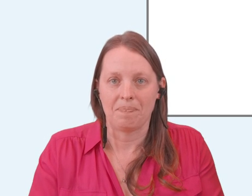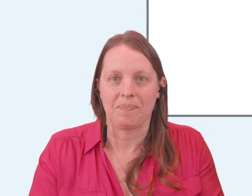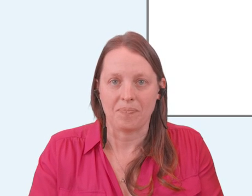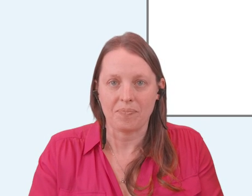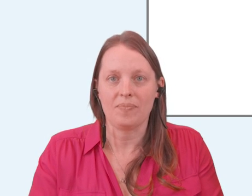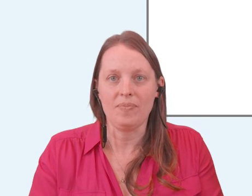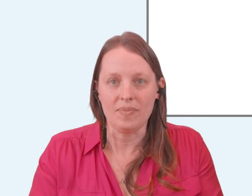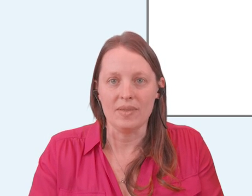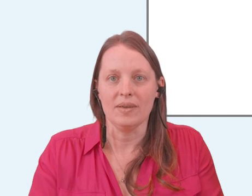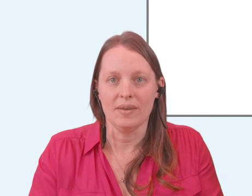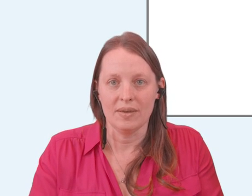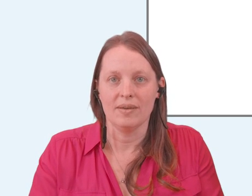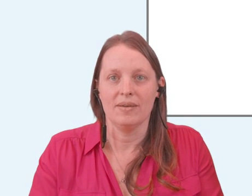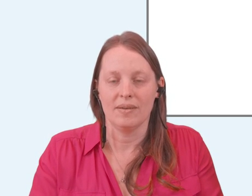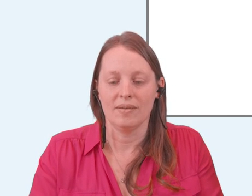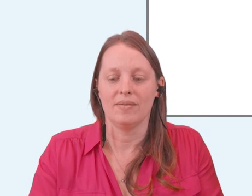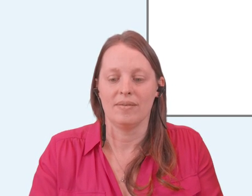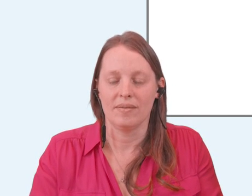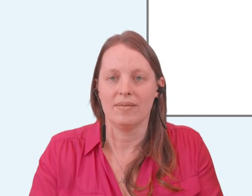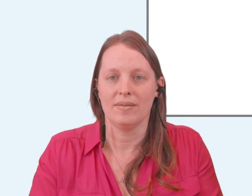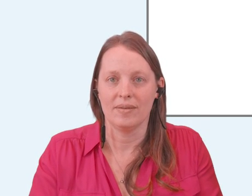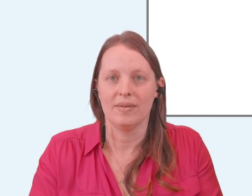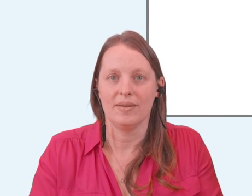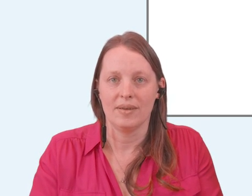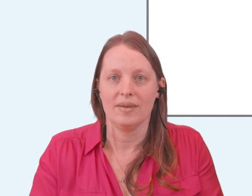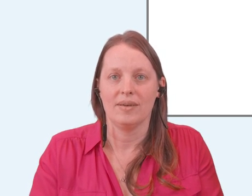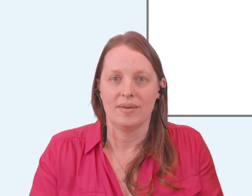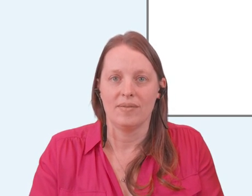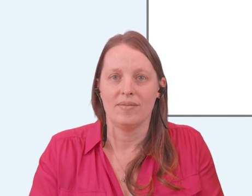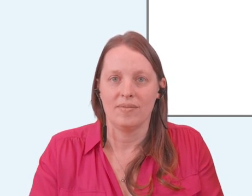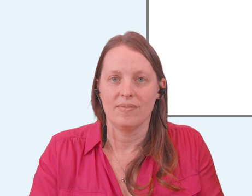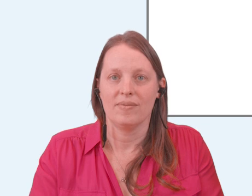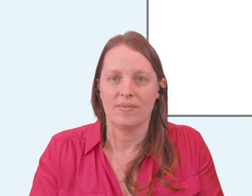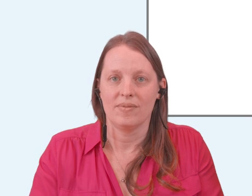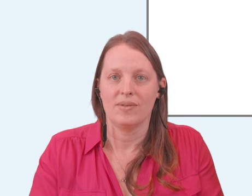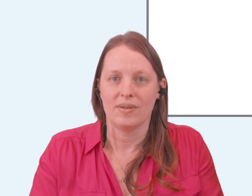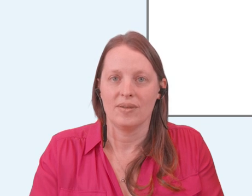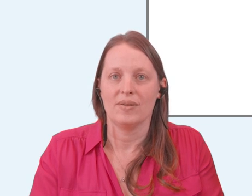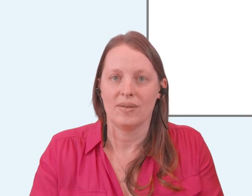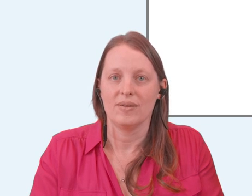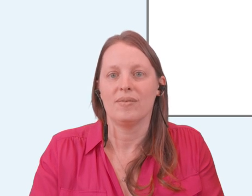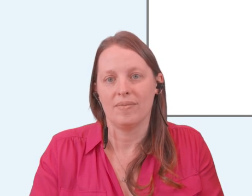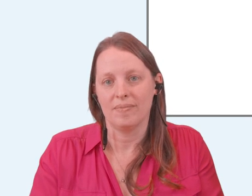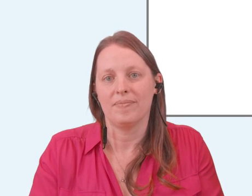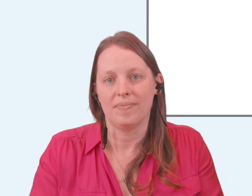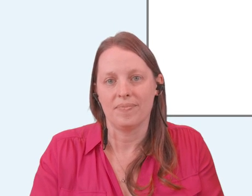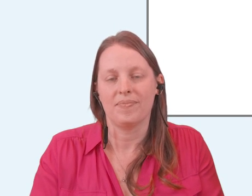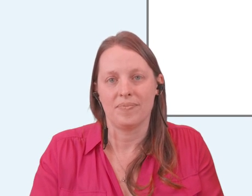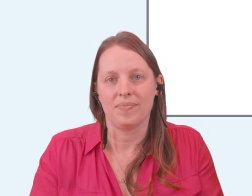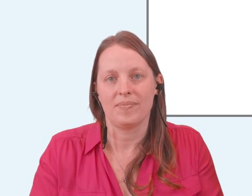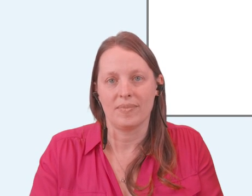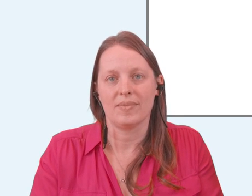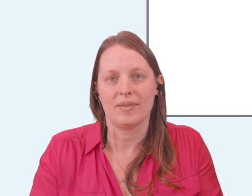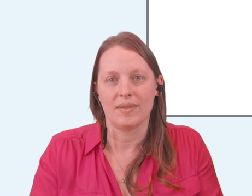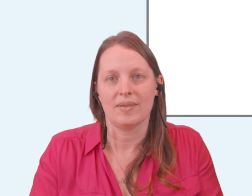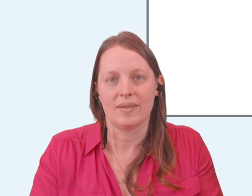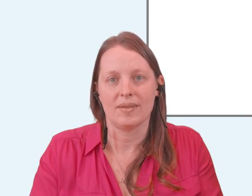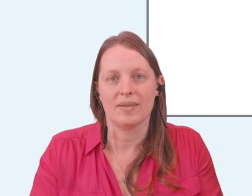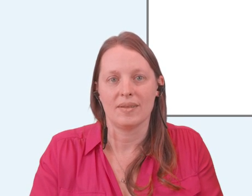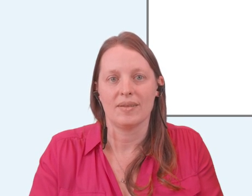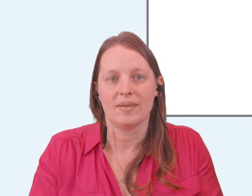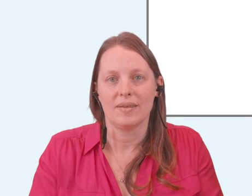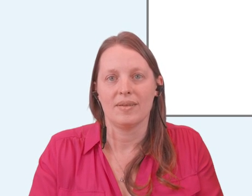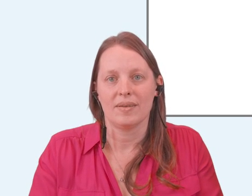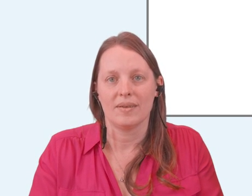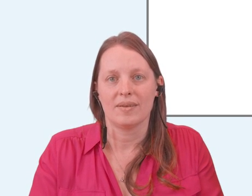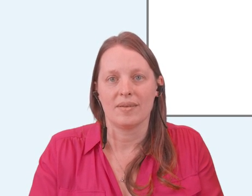right? It helps so much, the HD. I don't use every day, okay? But interesting because you can